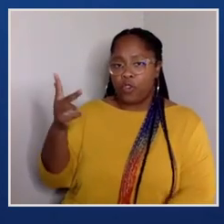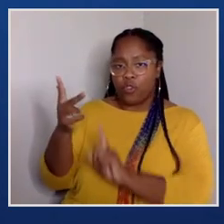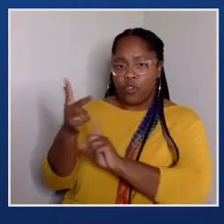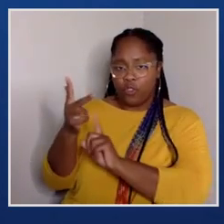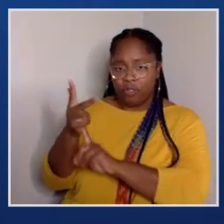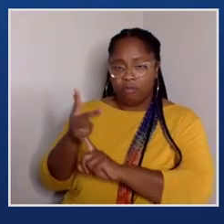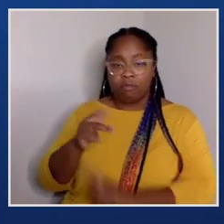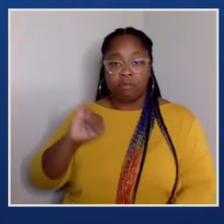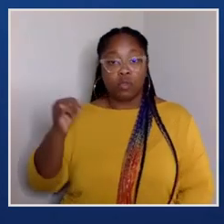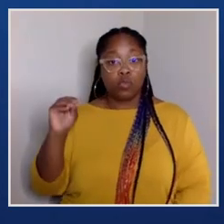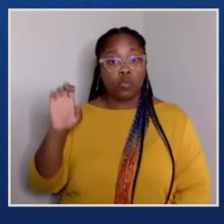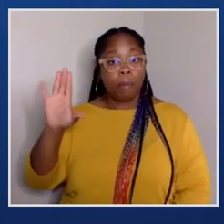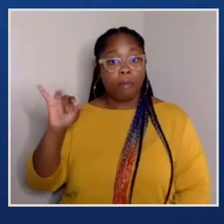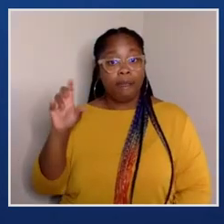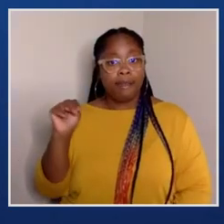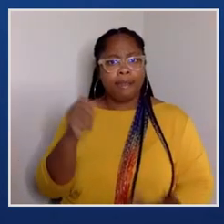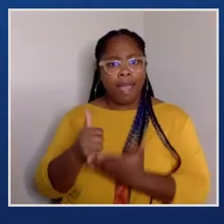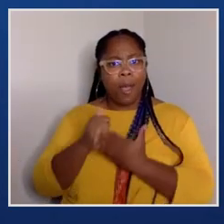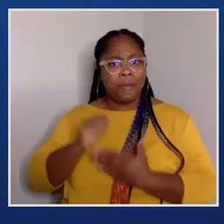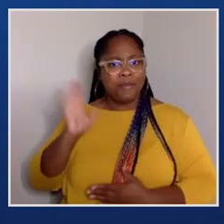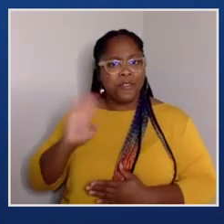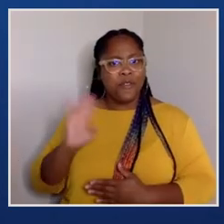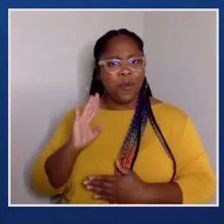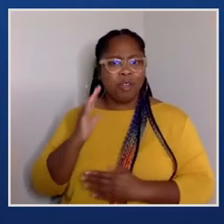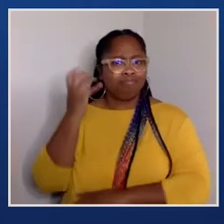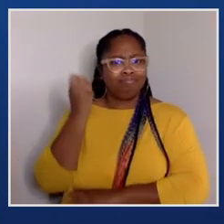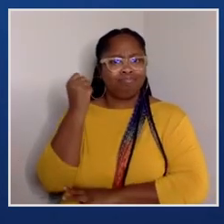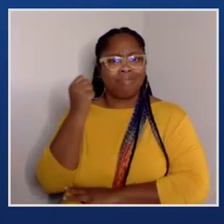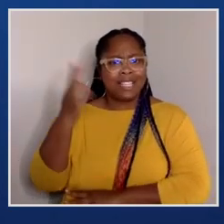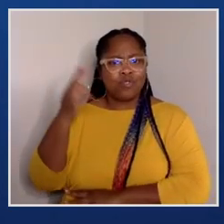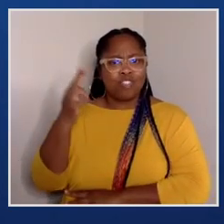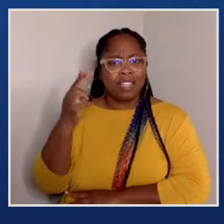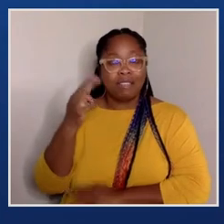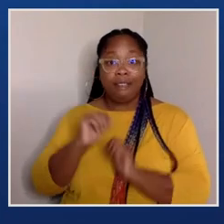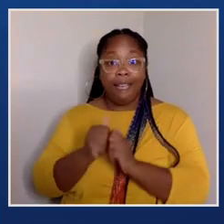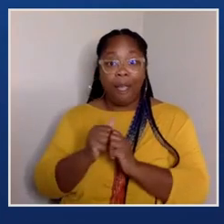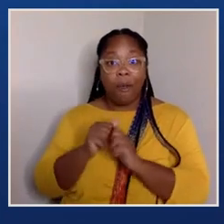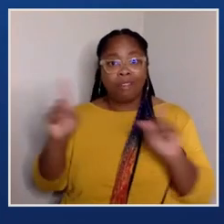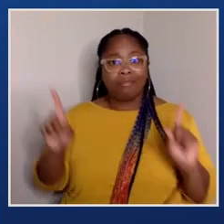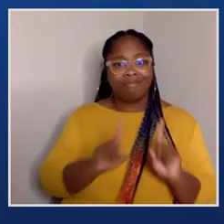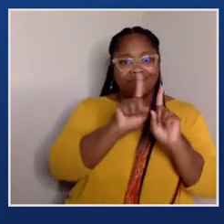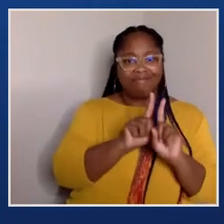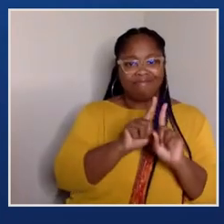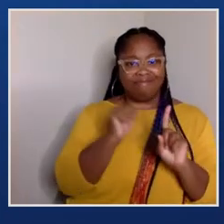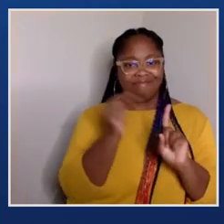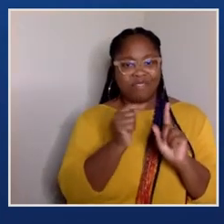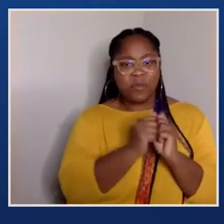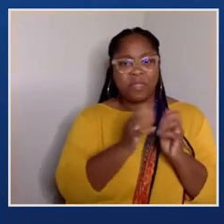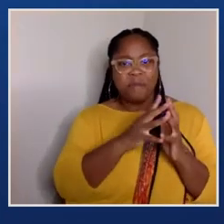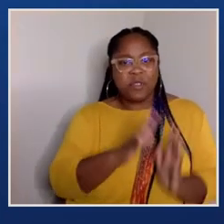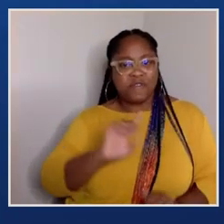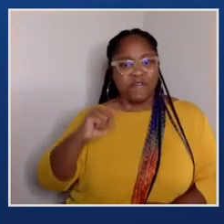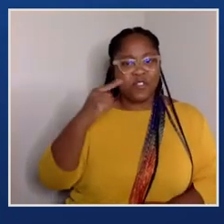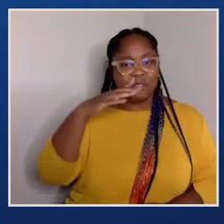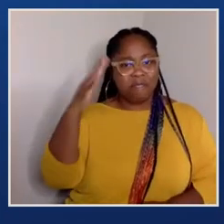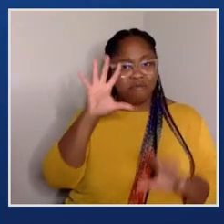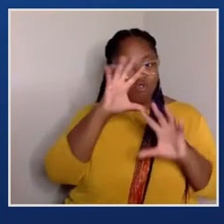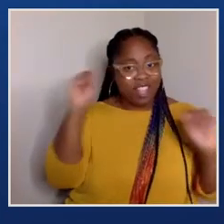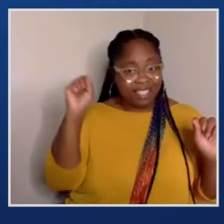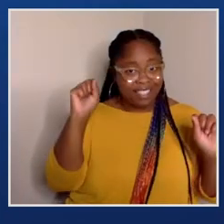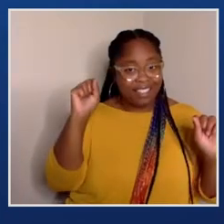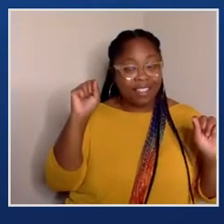Biden helped us make history by standing with America's first Black president, and he will help us to make history